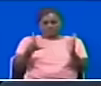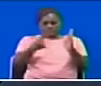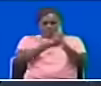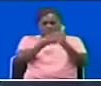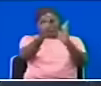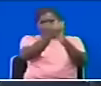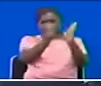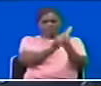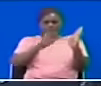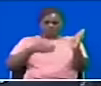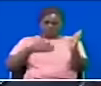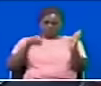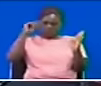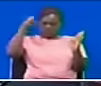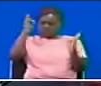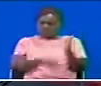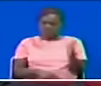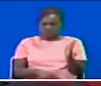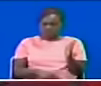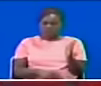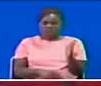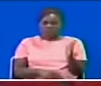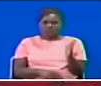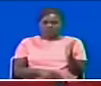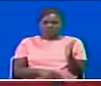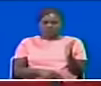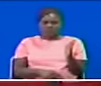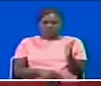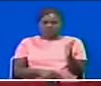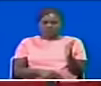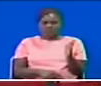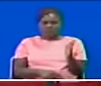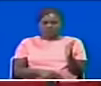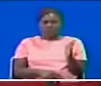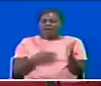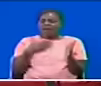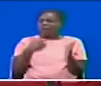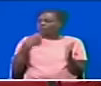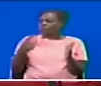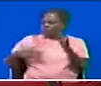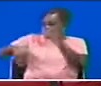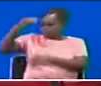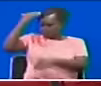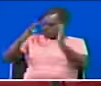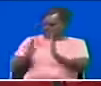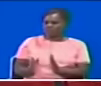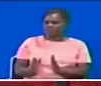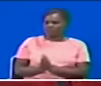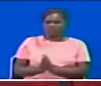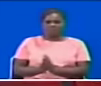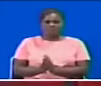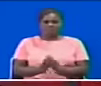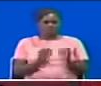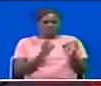agenda. You know, is that the sort of persona that you adopt? I'll want to tell Prof, if